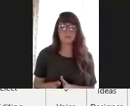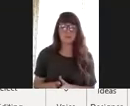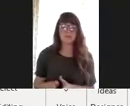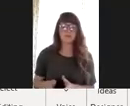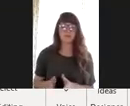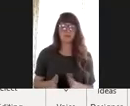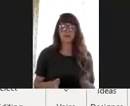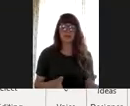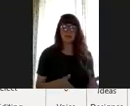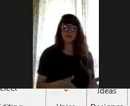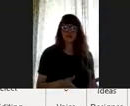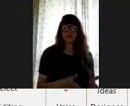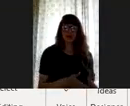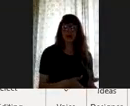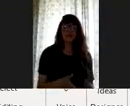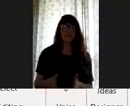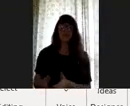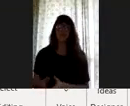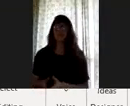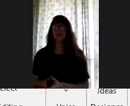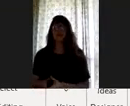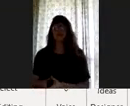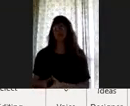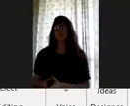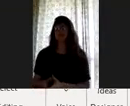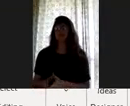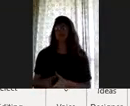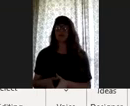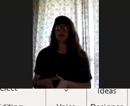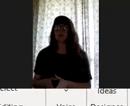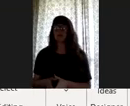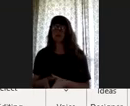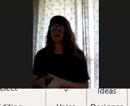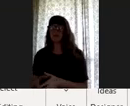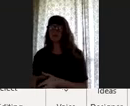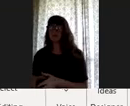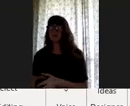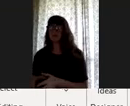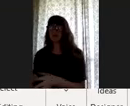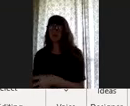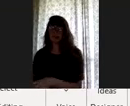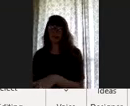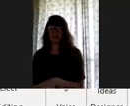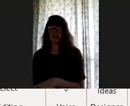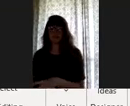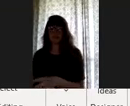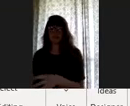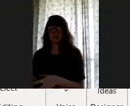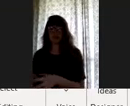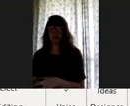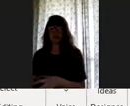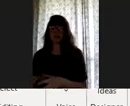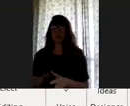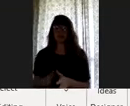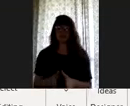to realize whenever you're reading that, it's saying having been. So it's not saying that it's not like present. It's not in